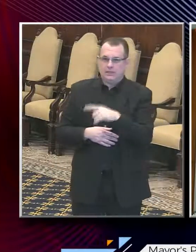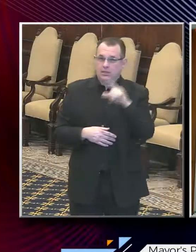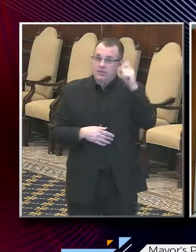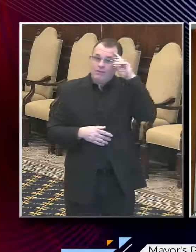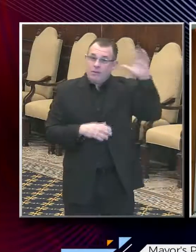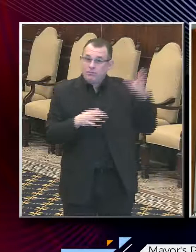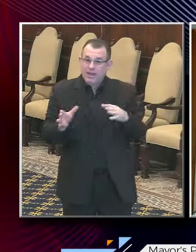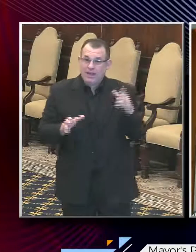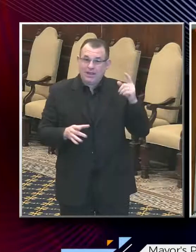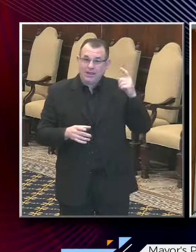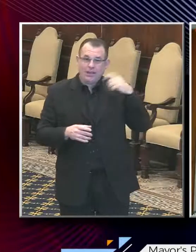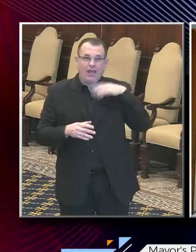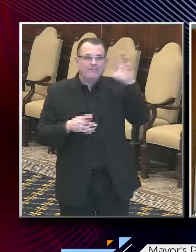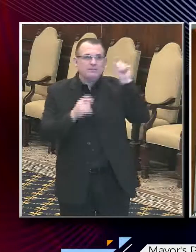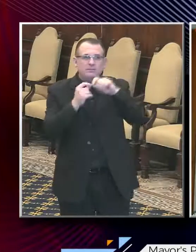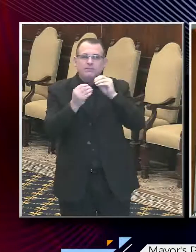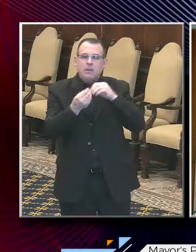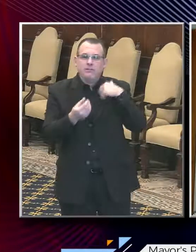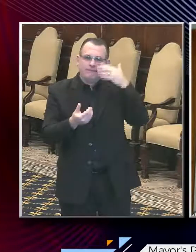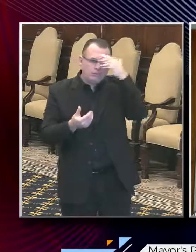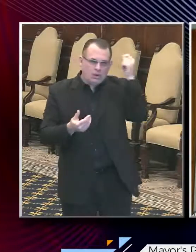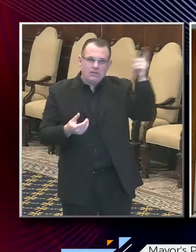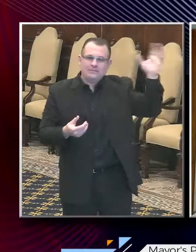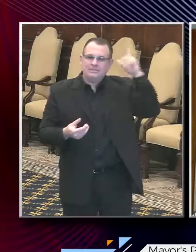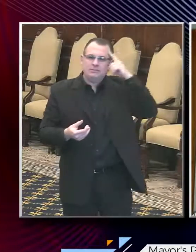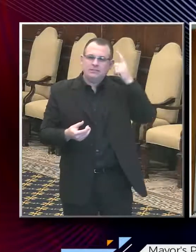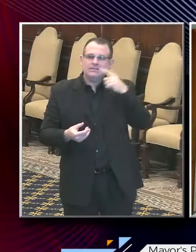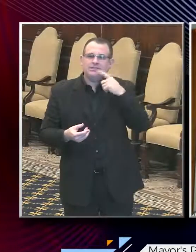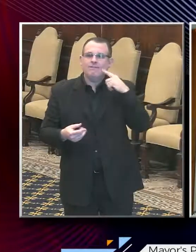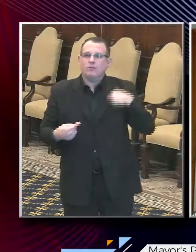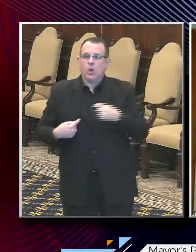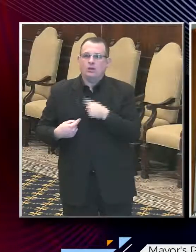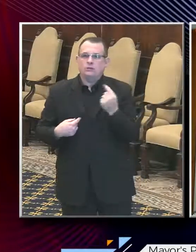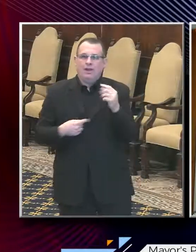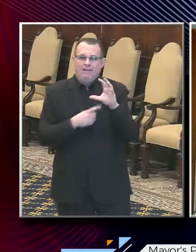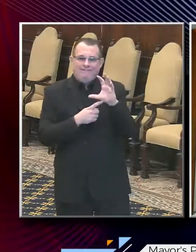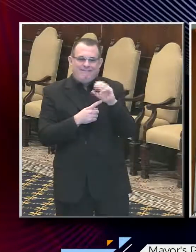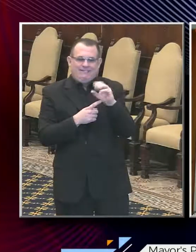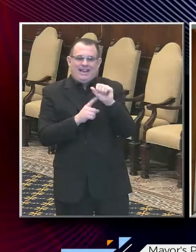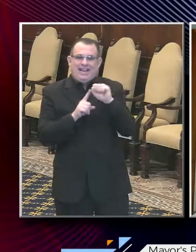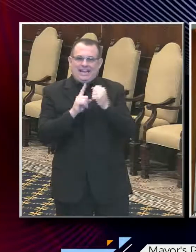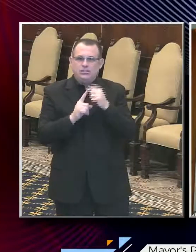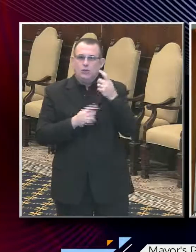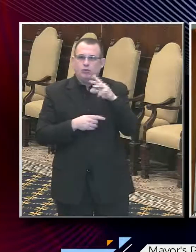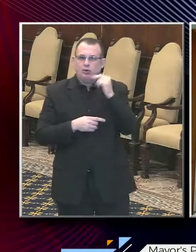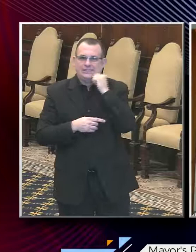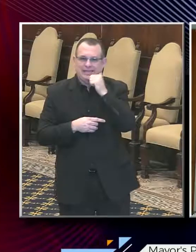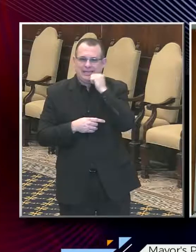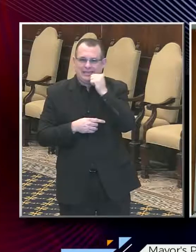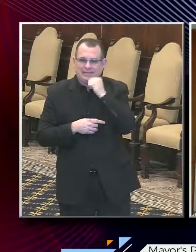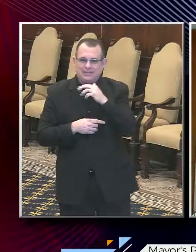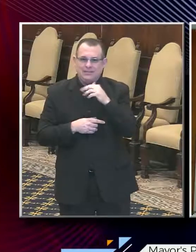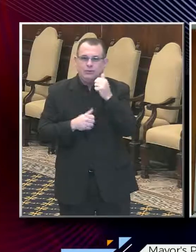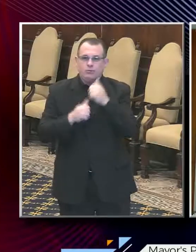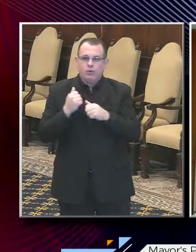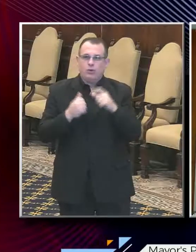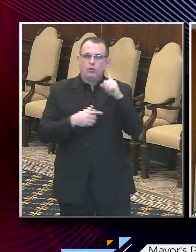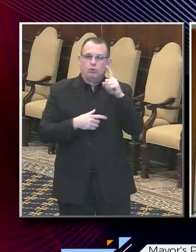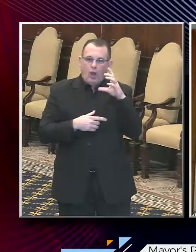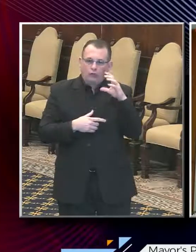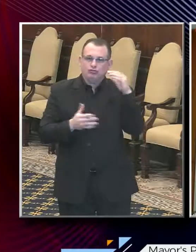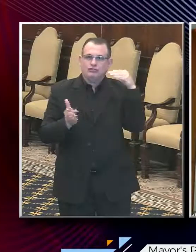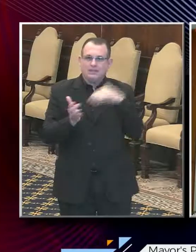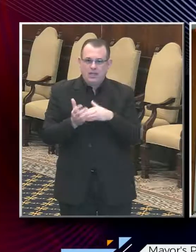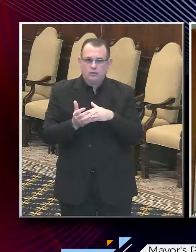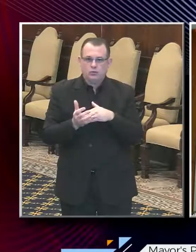did the math and figured that that is expressed as the cases per 100,000 over a 14-day period. That ends up translating to pretty similar